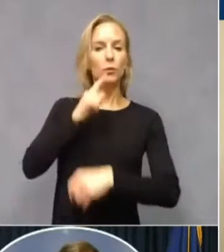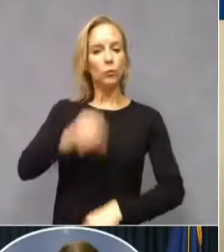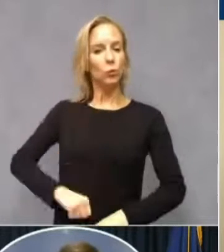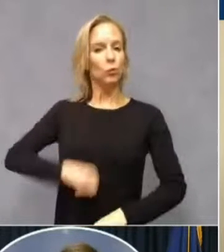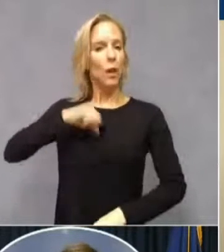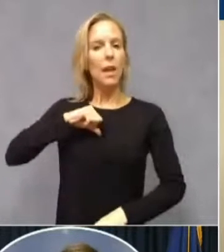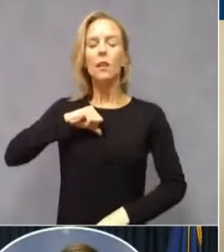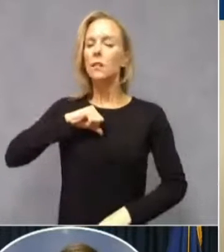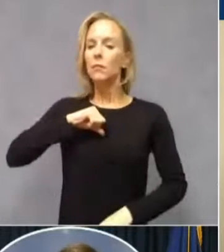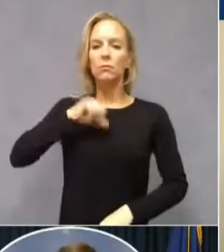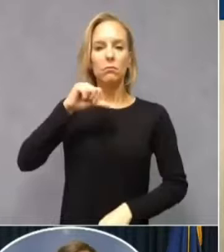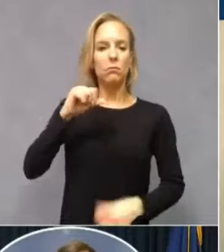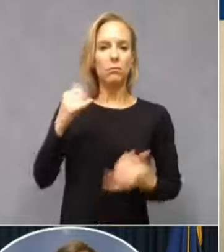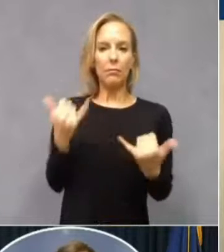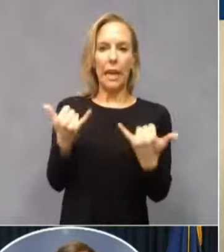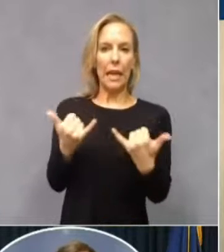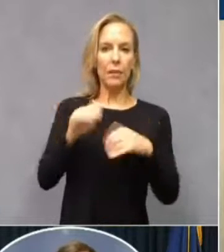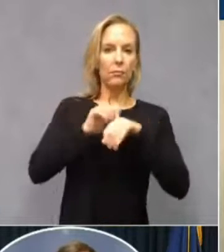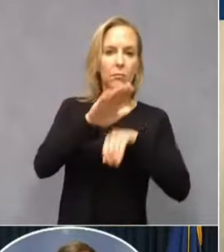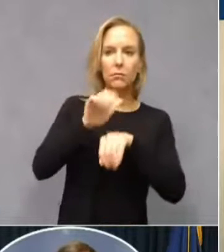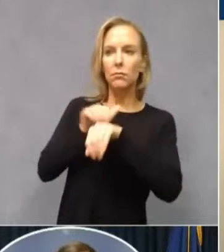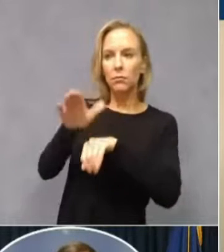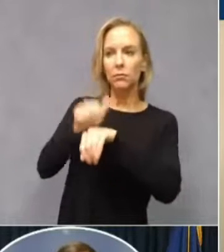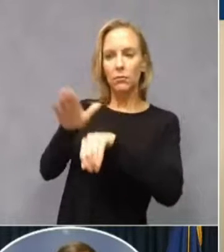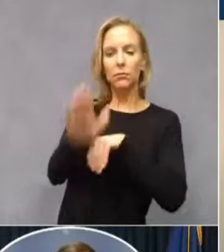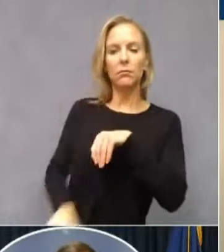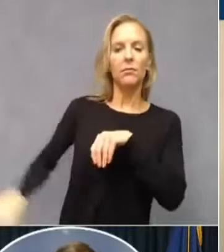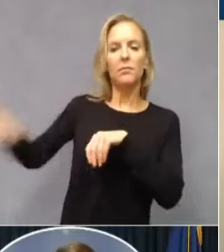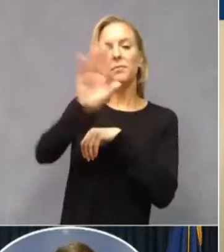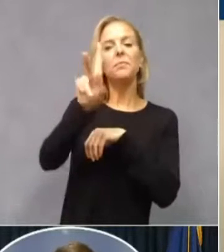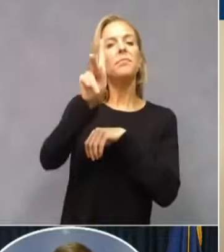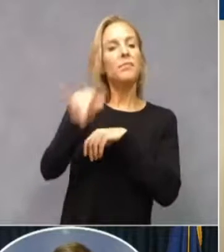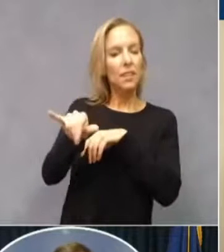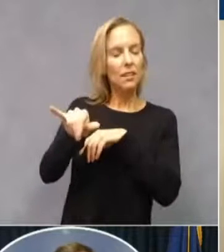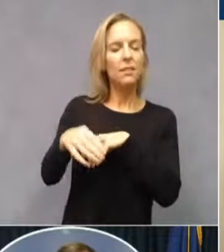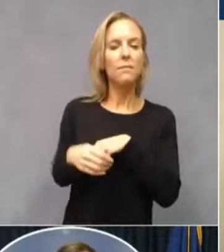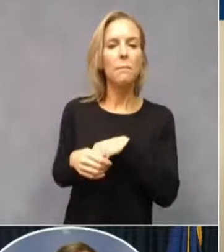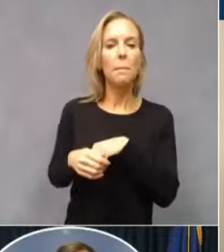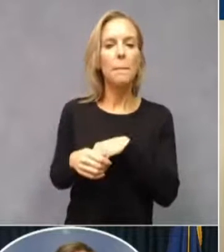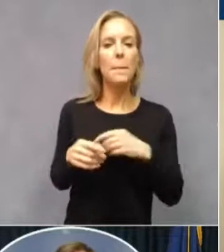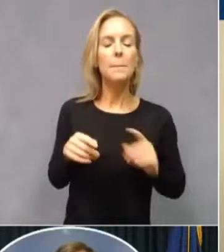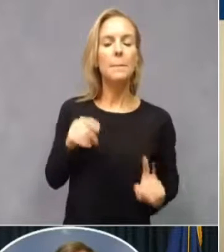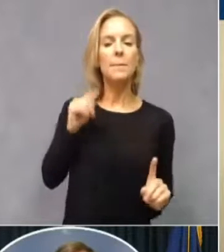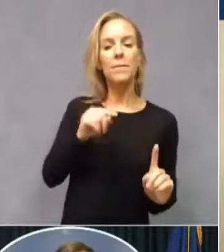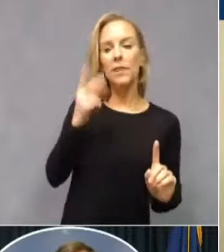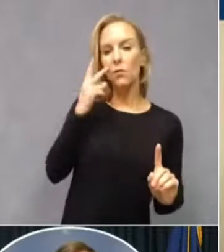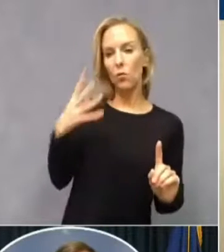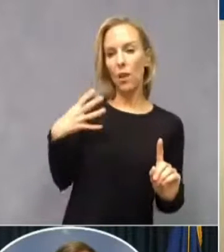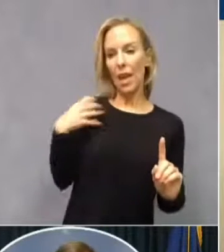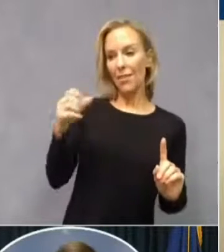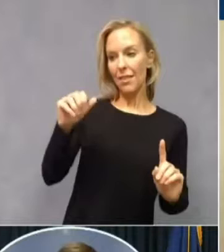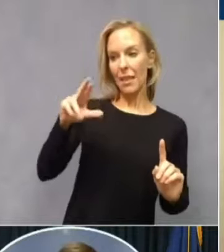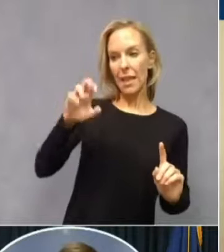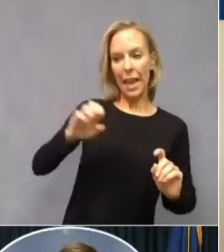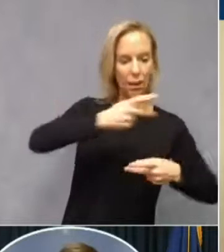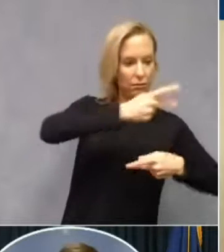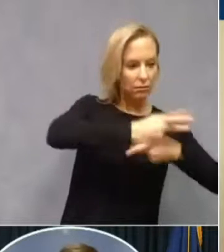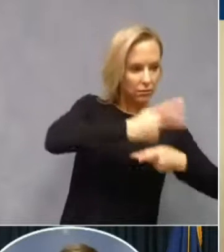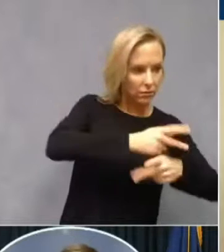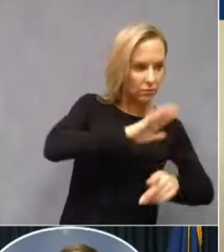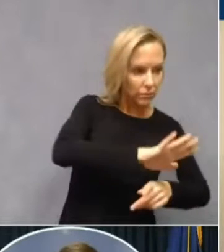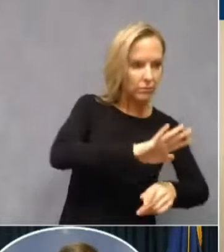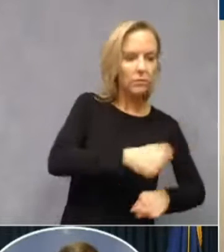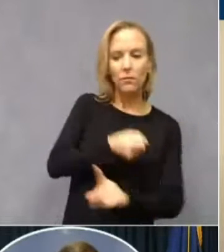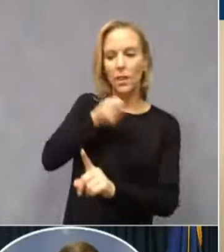the Commonwealth. And we know we're starting with the populations, both that we need for healthcare capacity and are impacted the